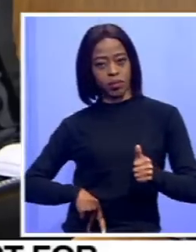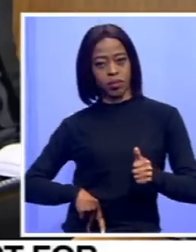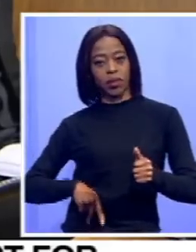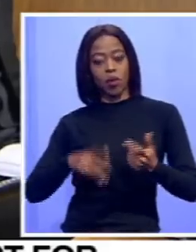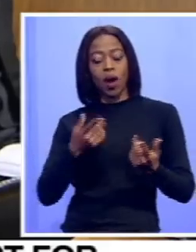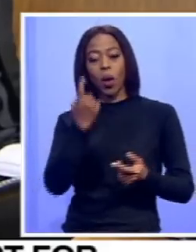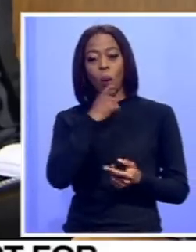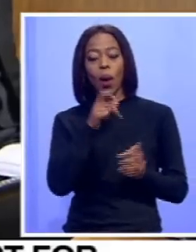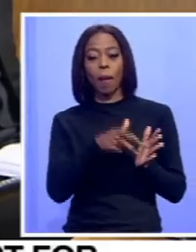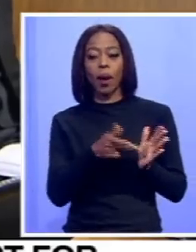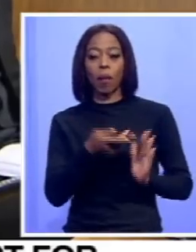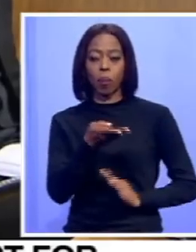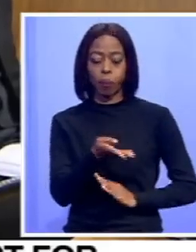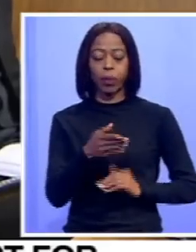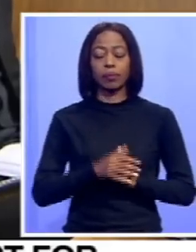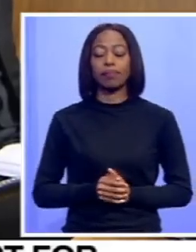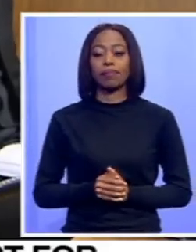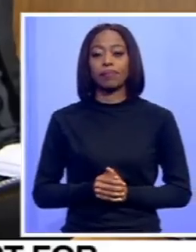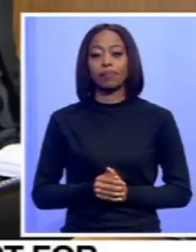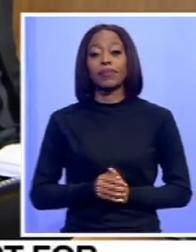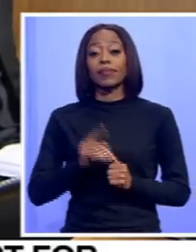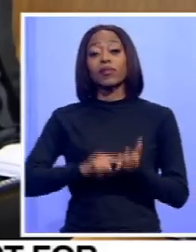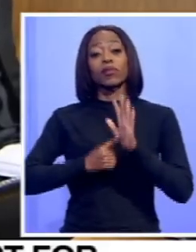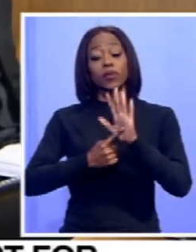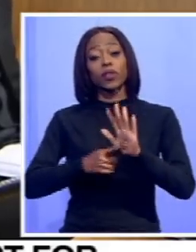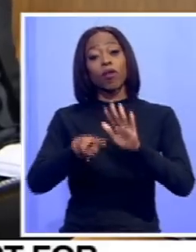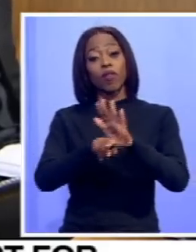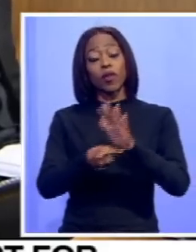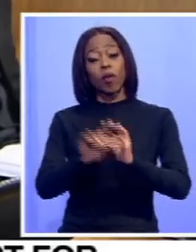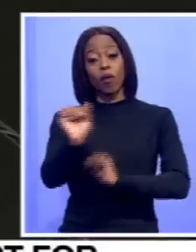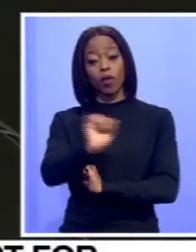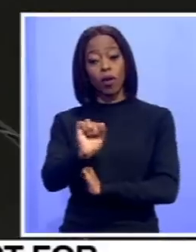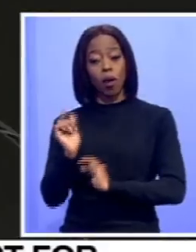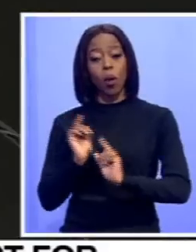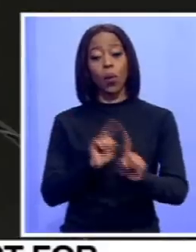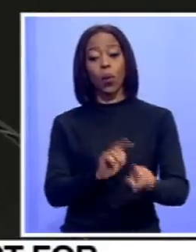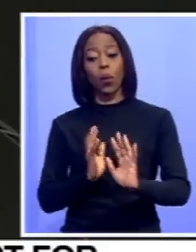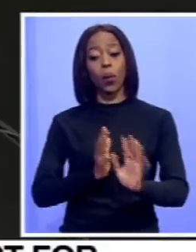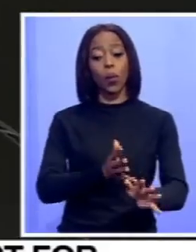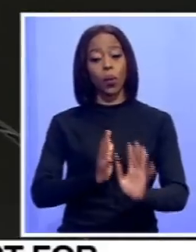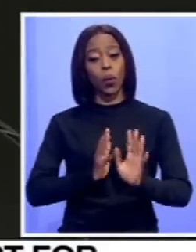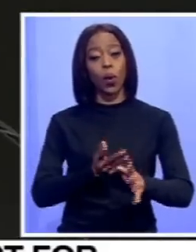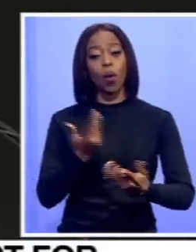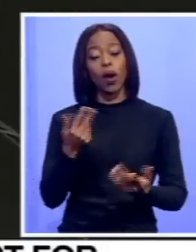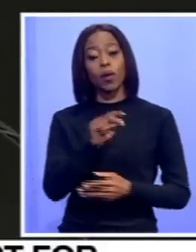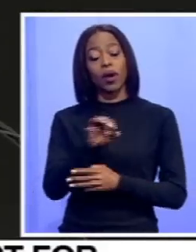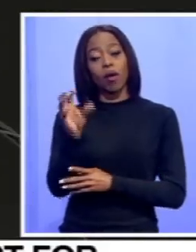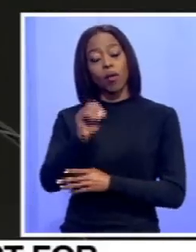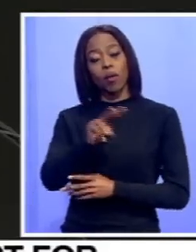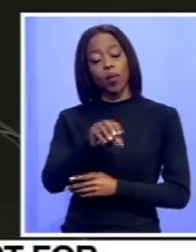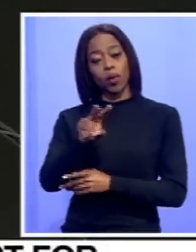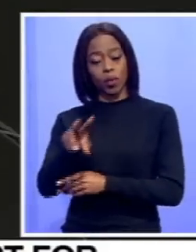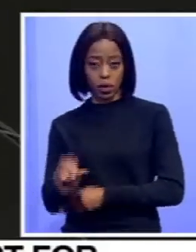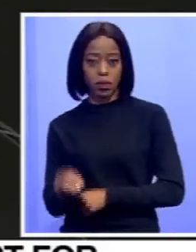paper. Sub 49. He was shown the video of the cars arriving during the proceedings on 29 October 2020